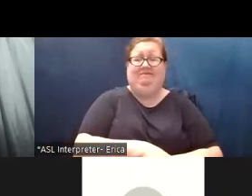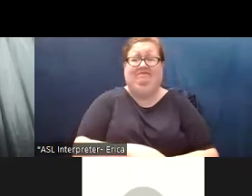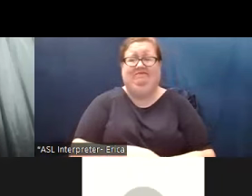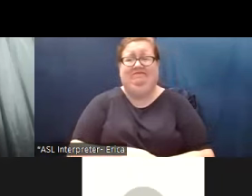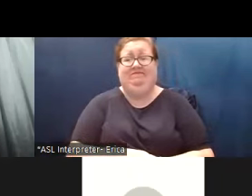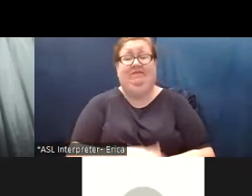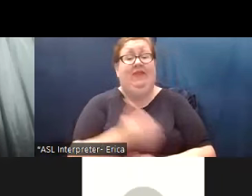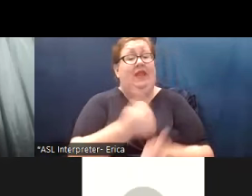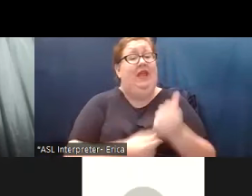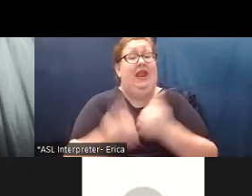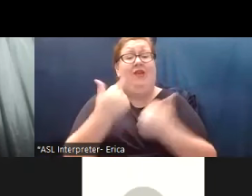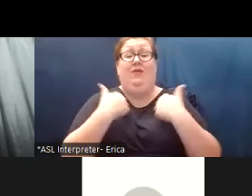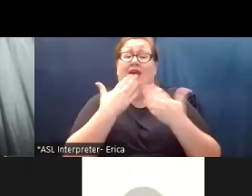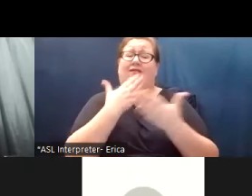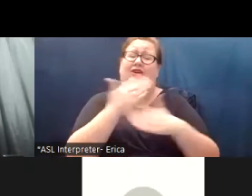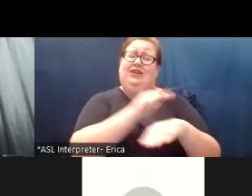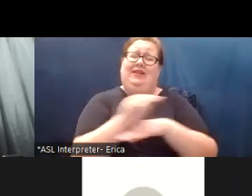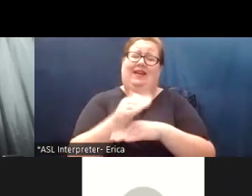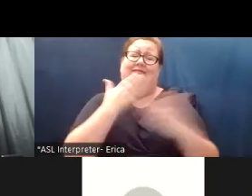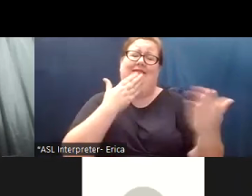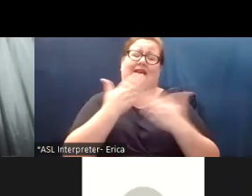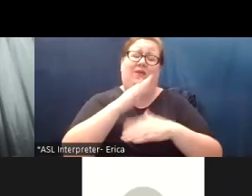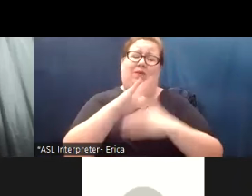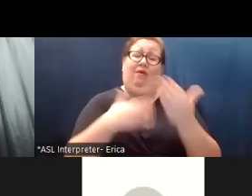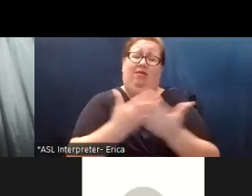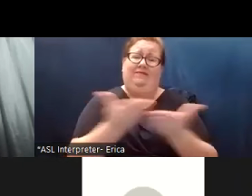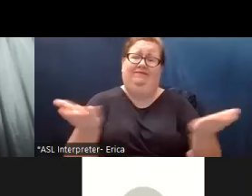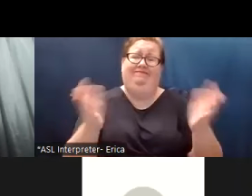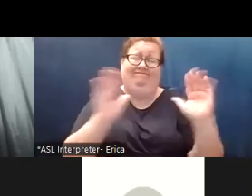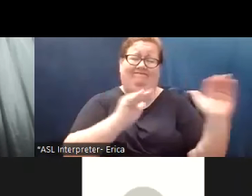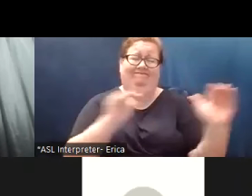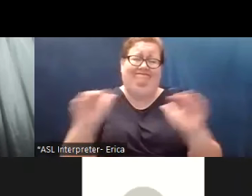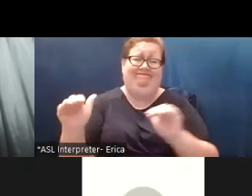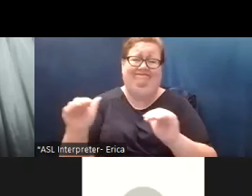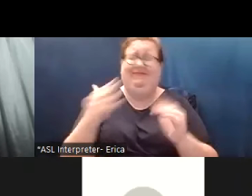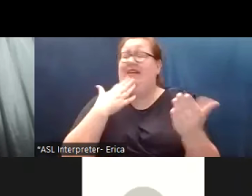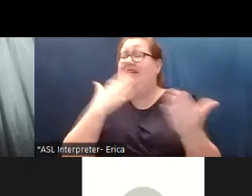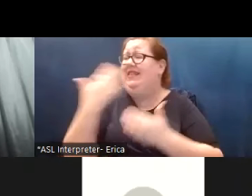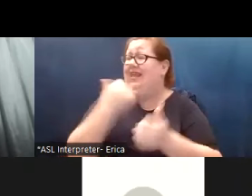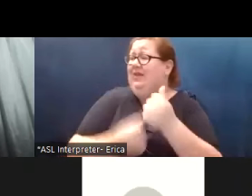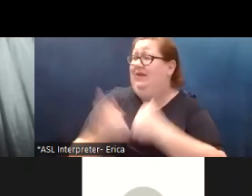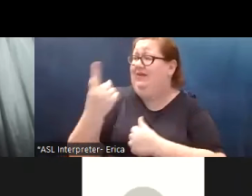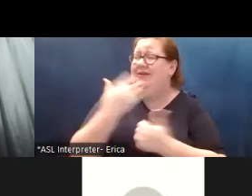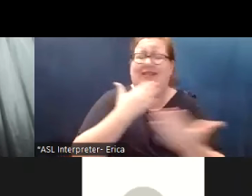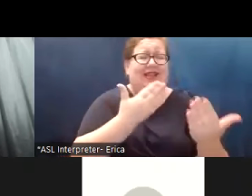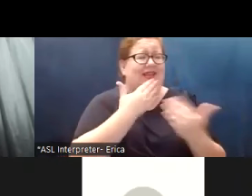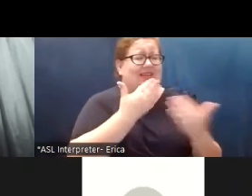And everyone, have a good night. Thank you all. Thank you. Thanks, everybody.